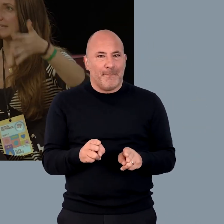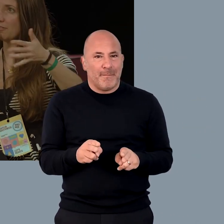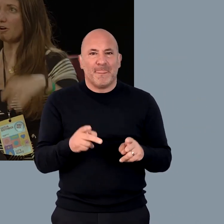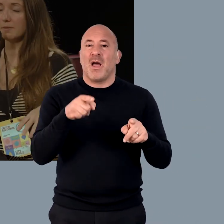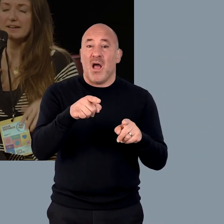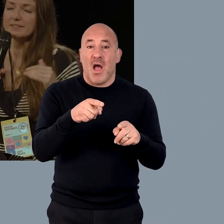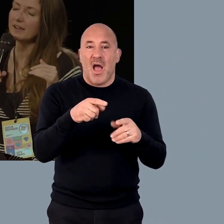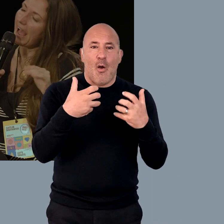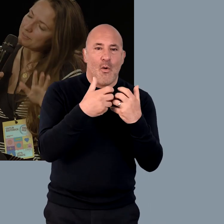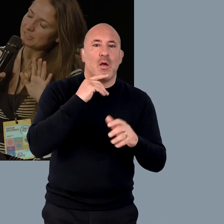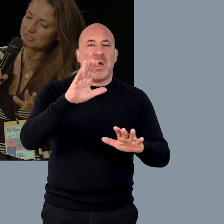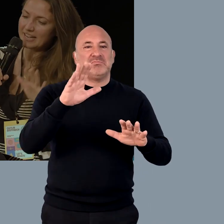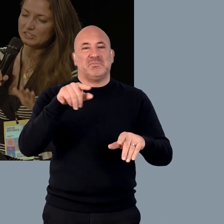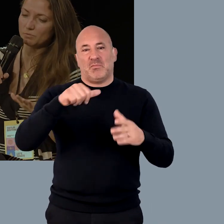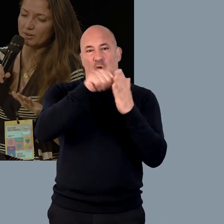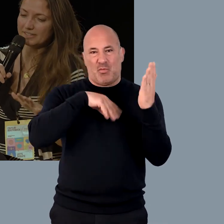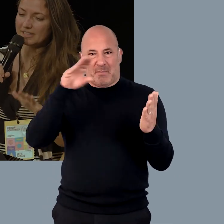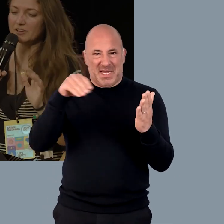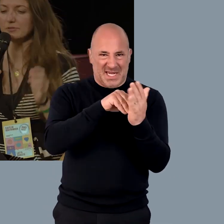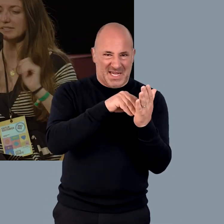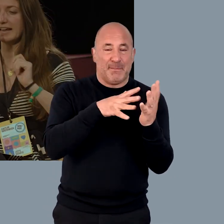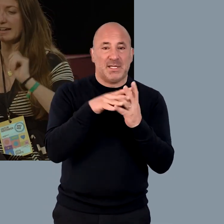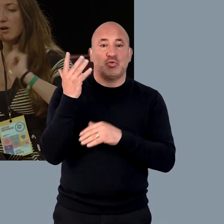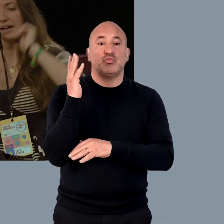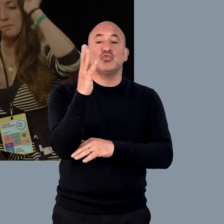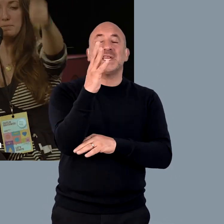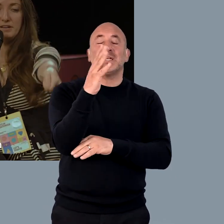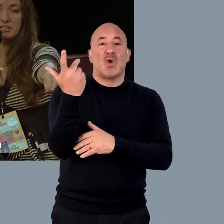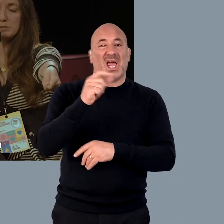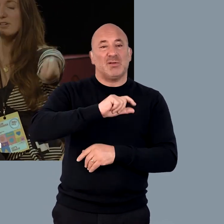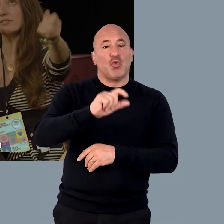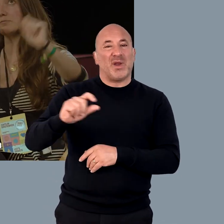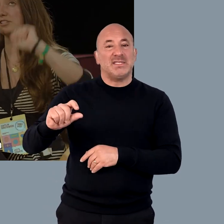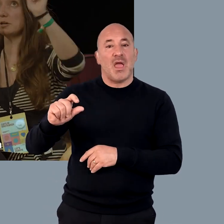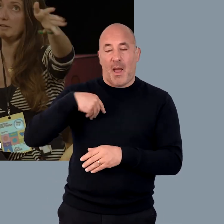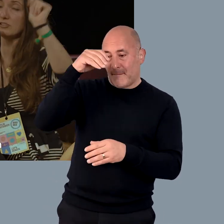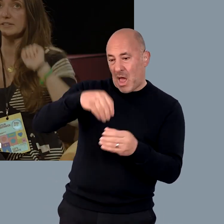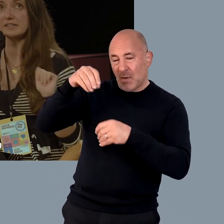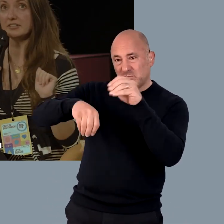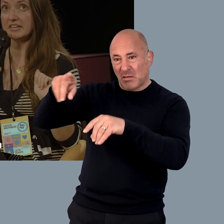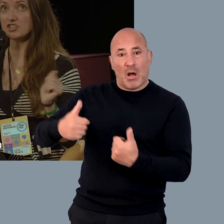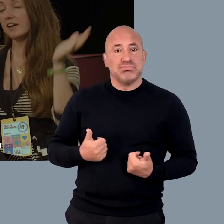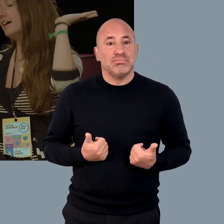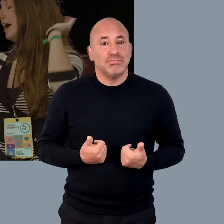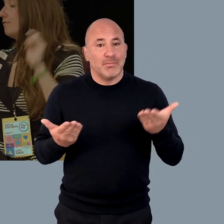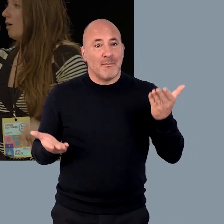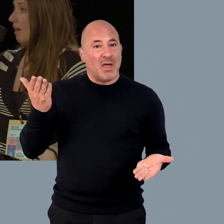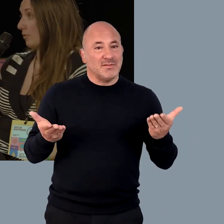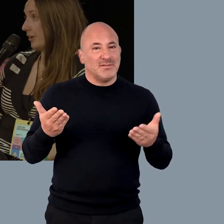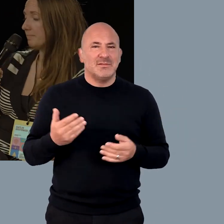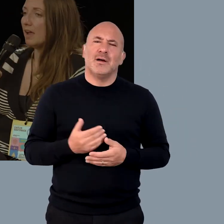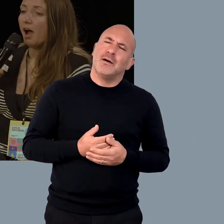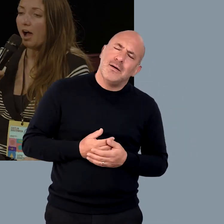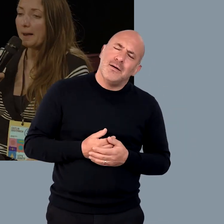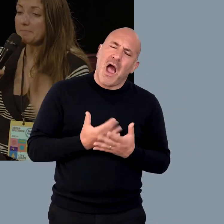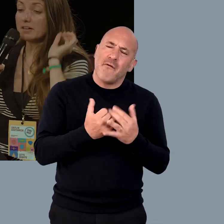or balance out the carbon. And how this tends to work is that you say, like, okay, I'm going to put it into this program, which is going to plant trees in Indonesia, and voila,